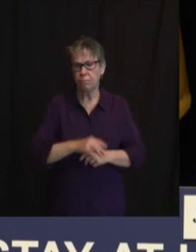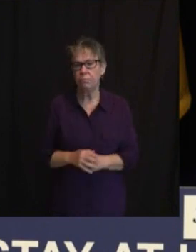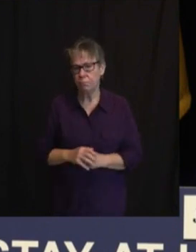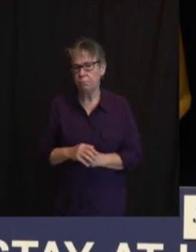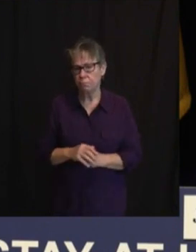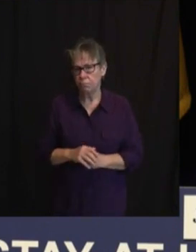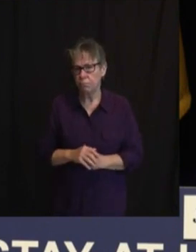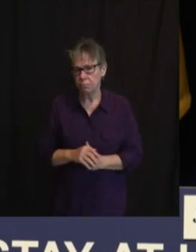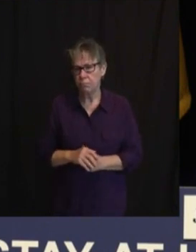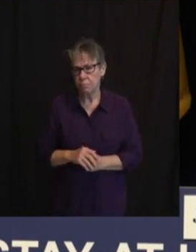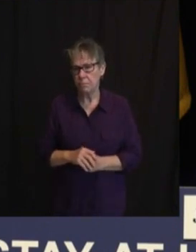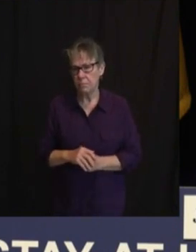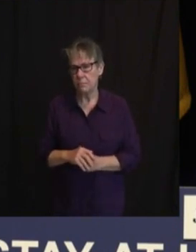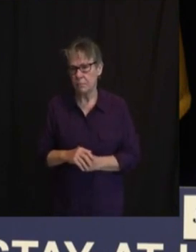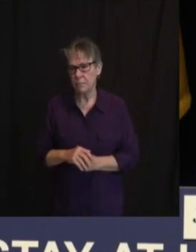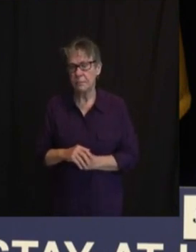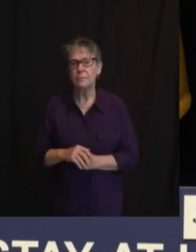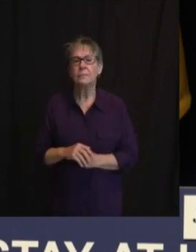nursing homes.